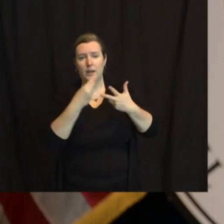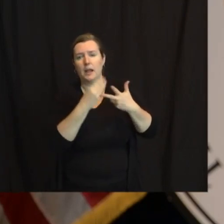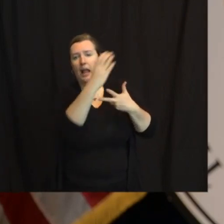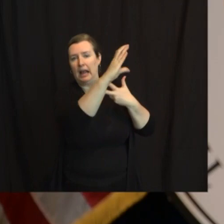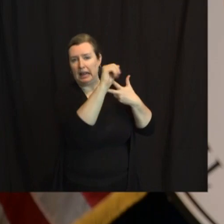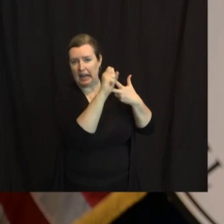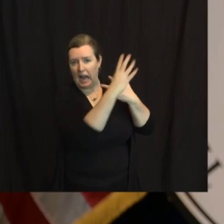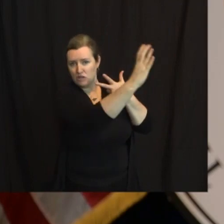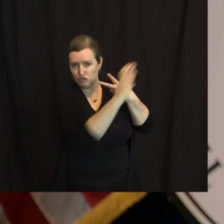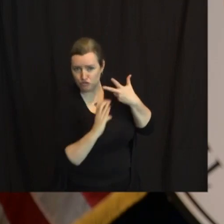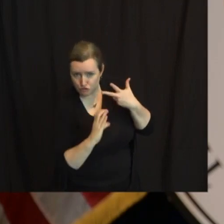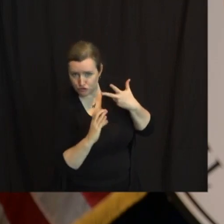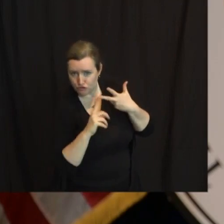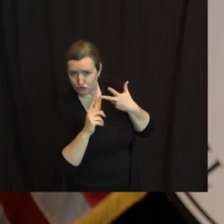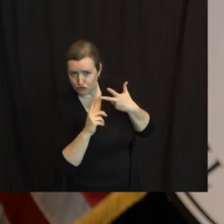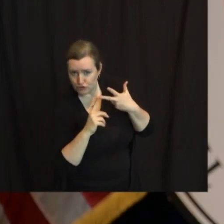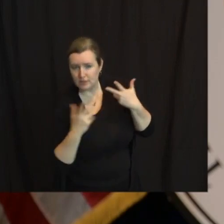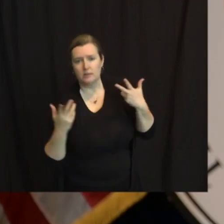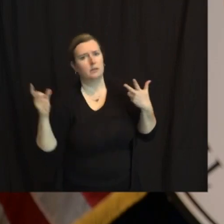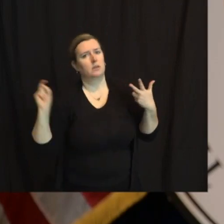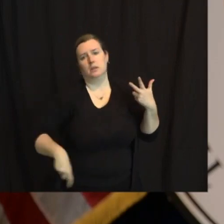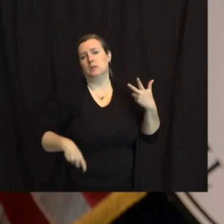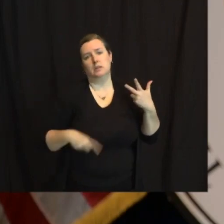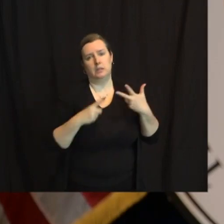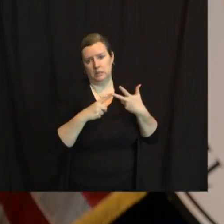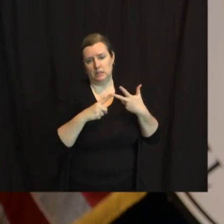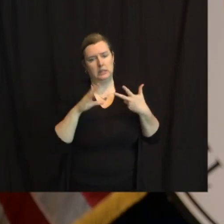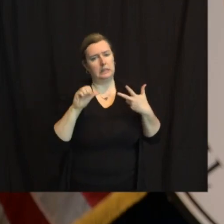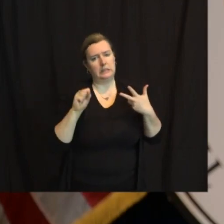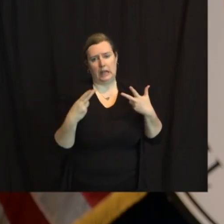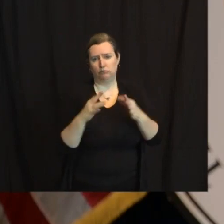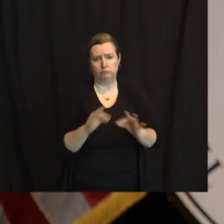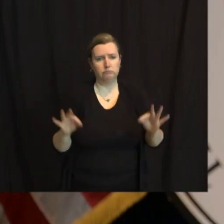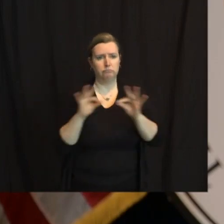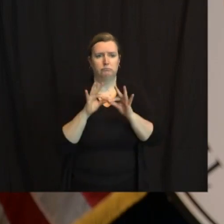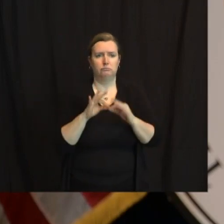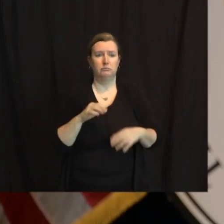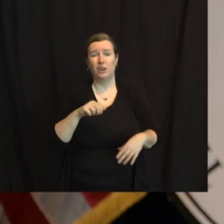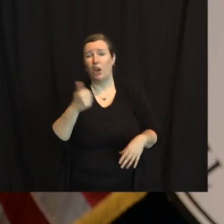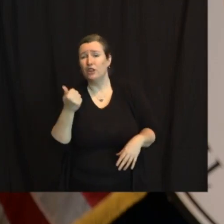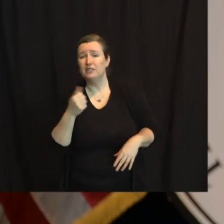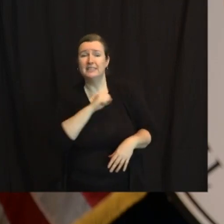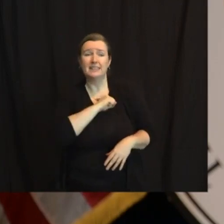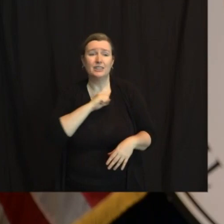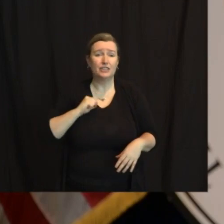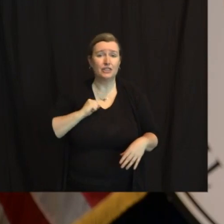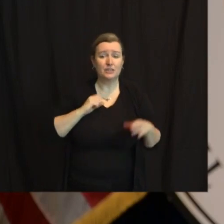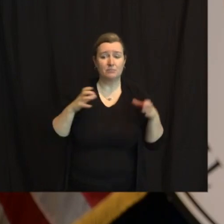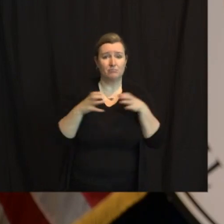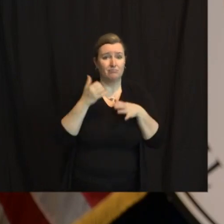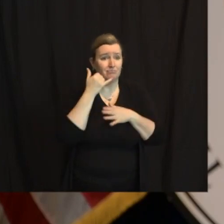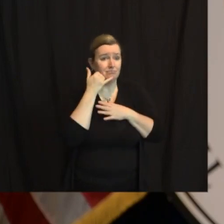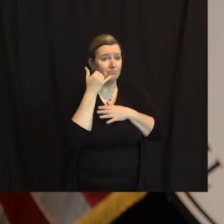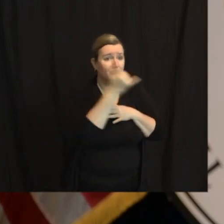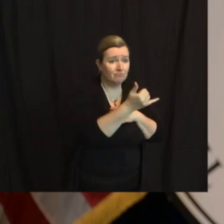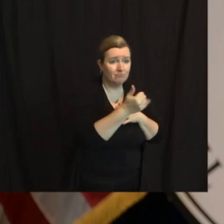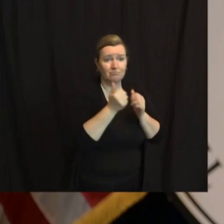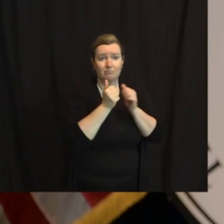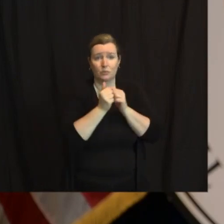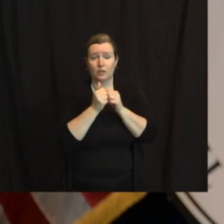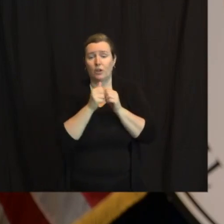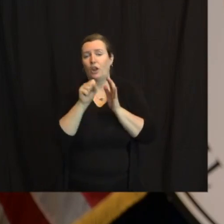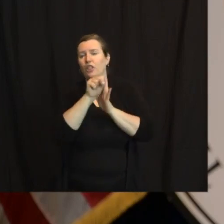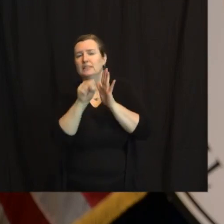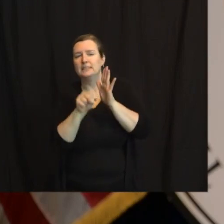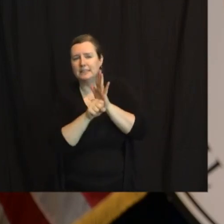on with a group of regional congresspersons from both sides of the aisle, I